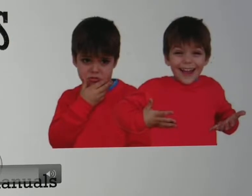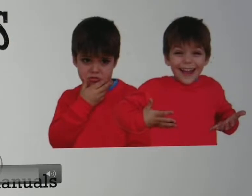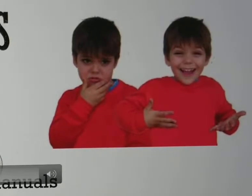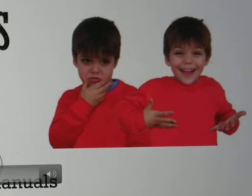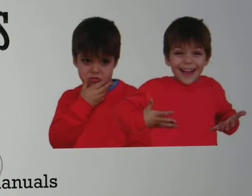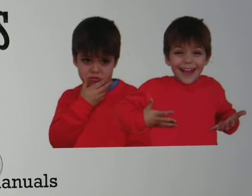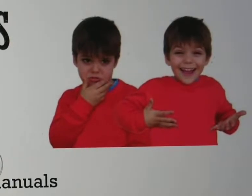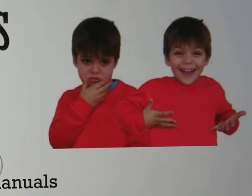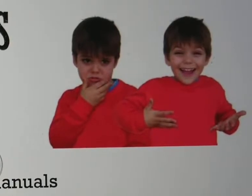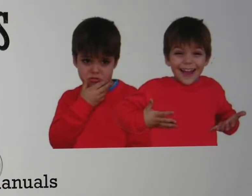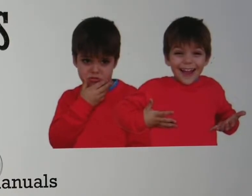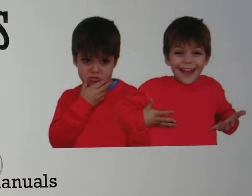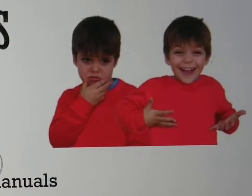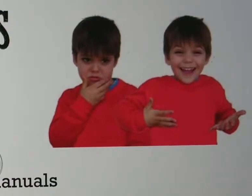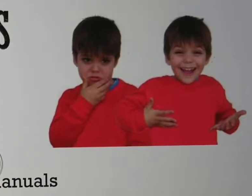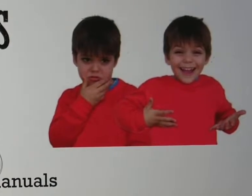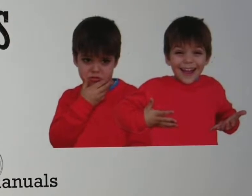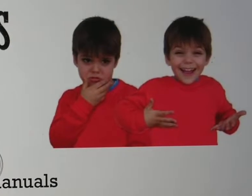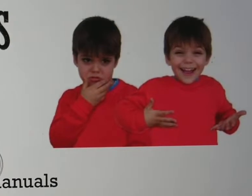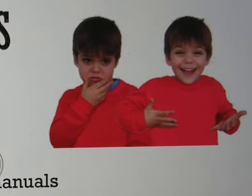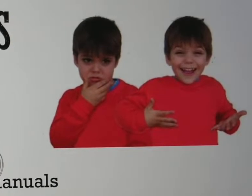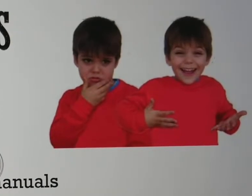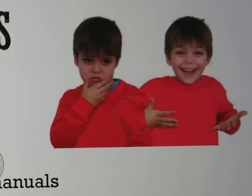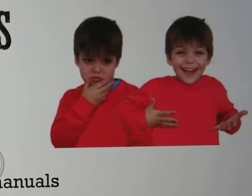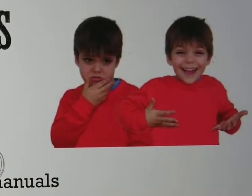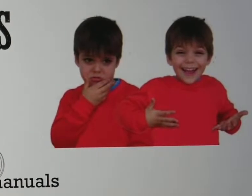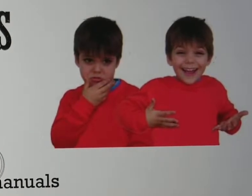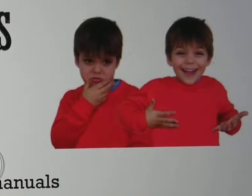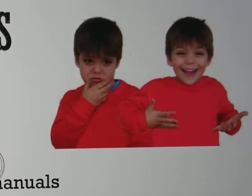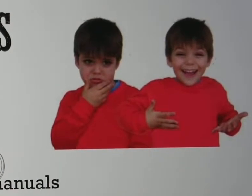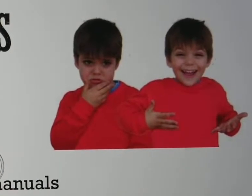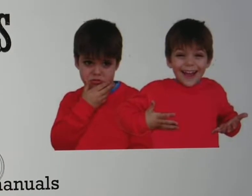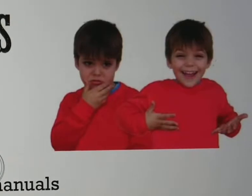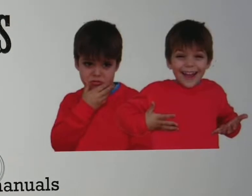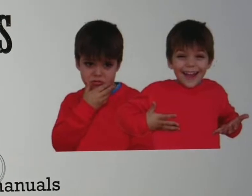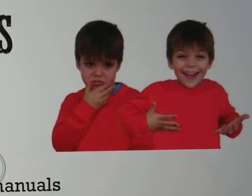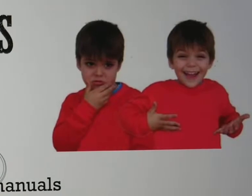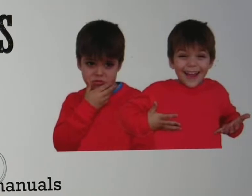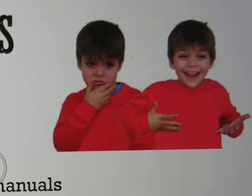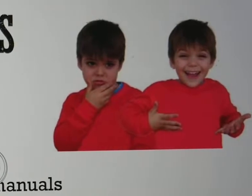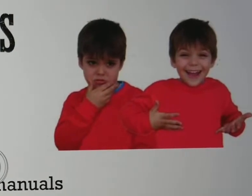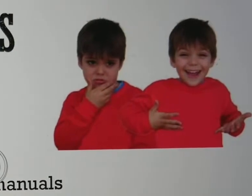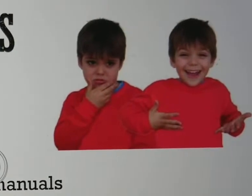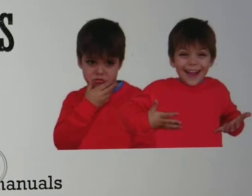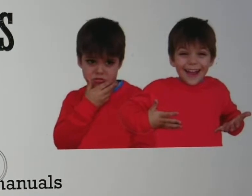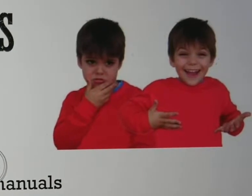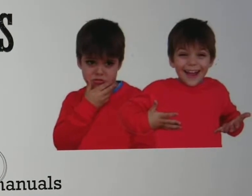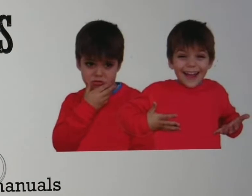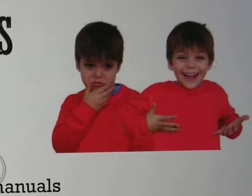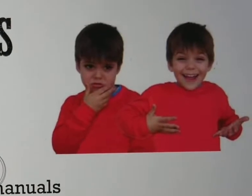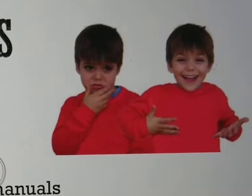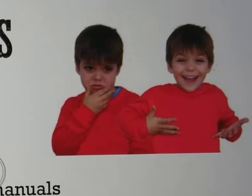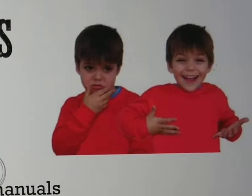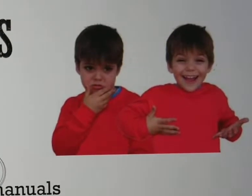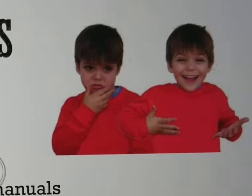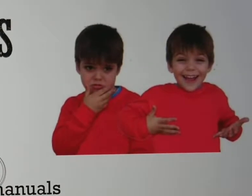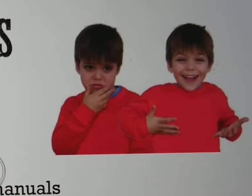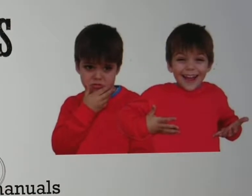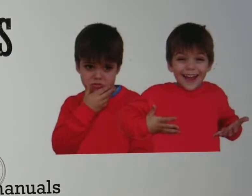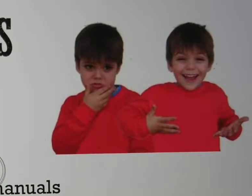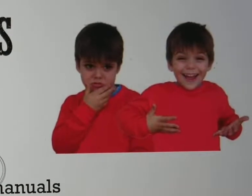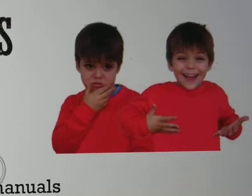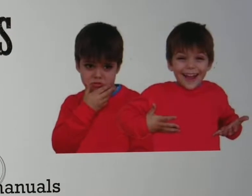We're going to begin with simple sentences. Simple sentences typically use any word order, and they